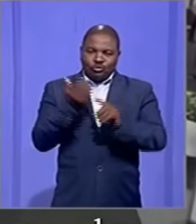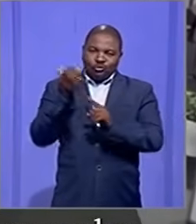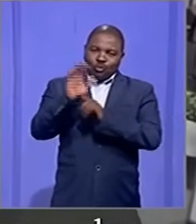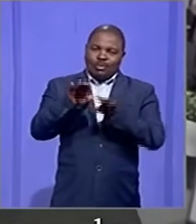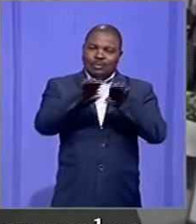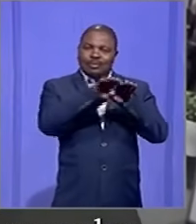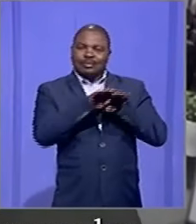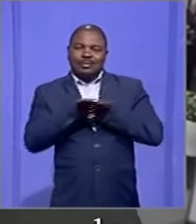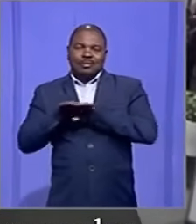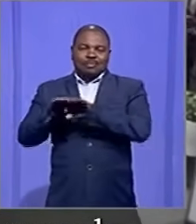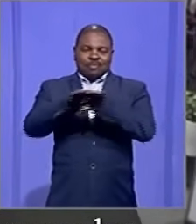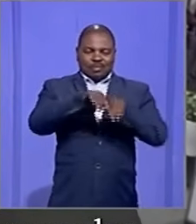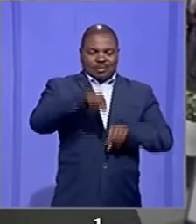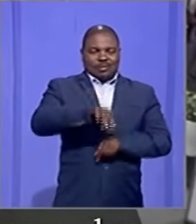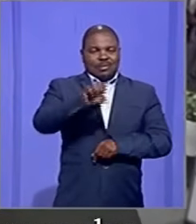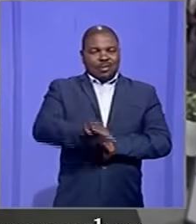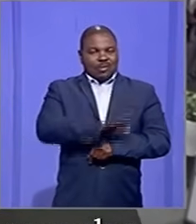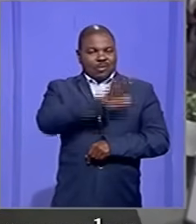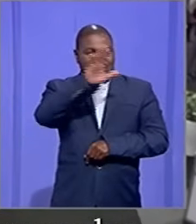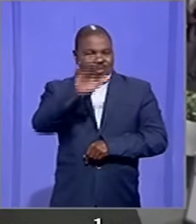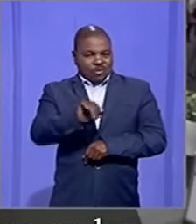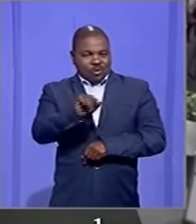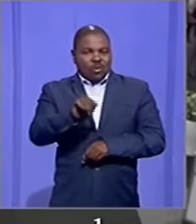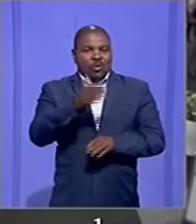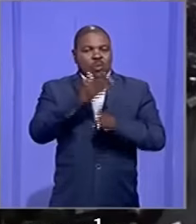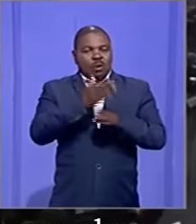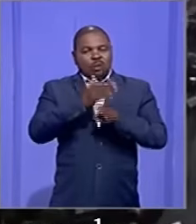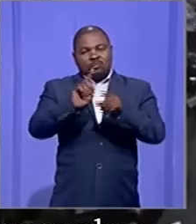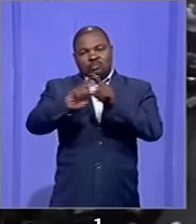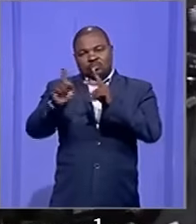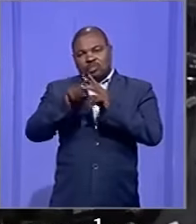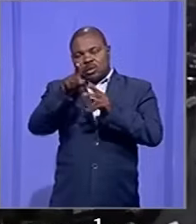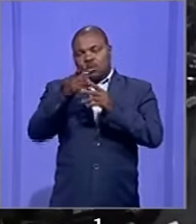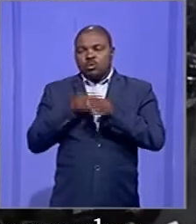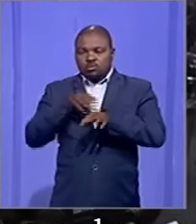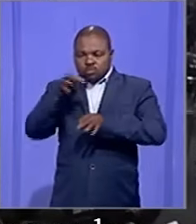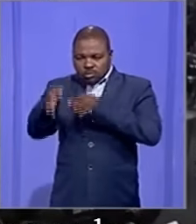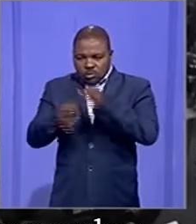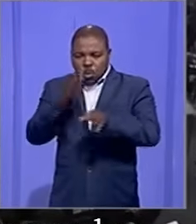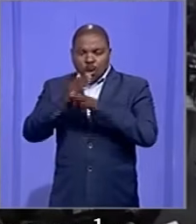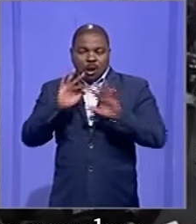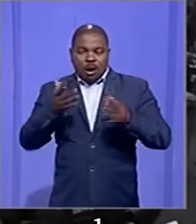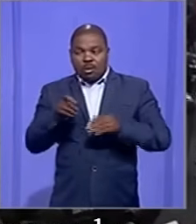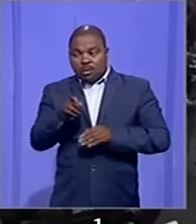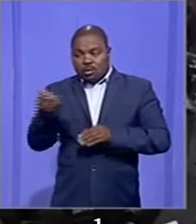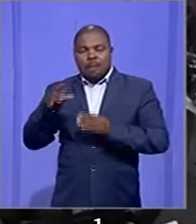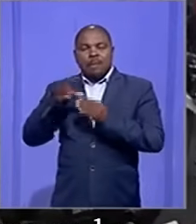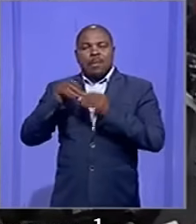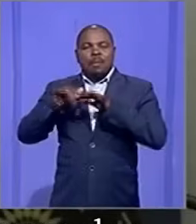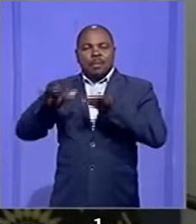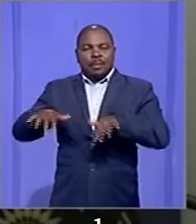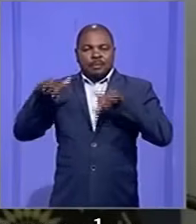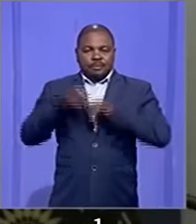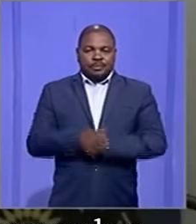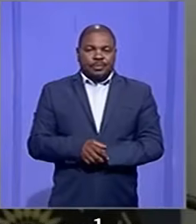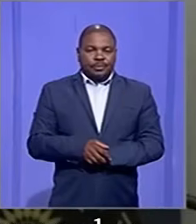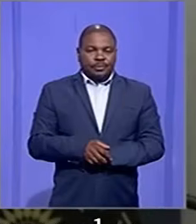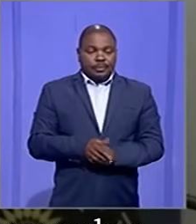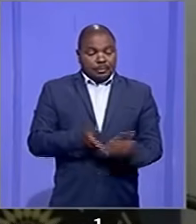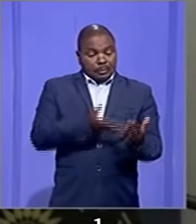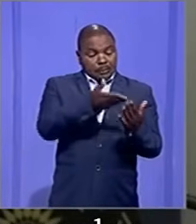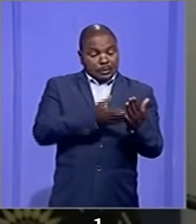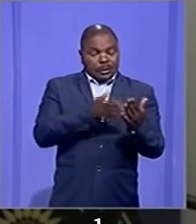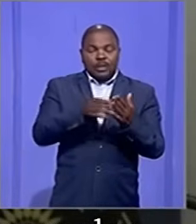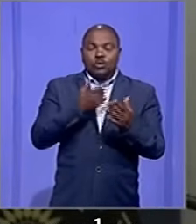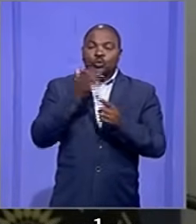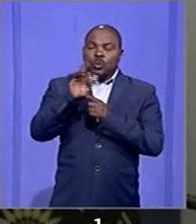demokrasi le maikarabelo ao a sepedišanago le mošomo wa baemedi. Your decisions have determined who will represent you in Parliament,